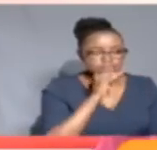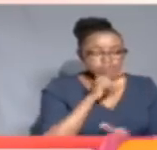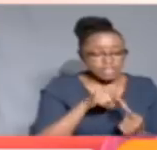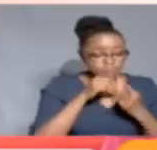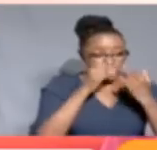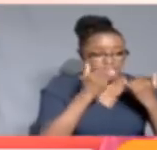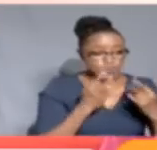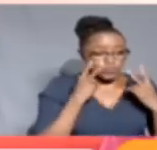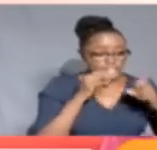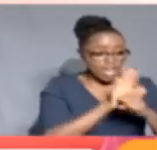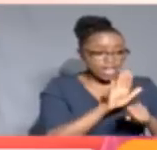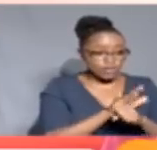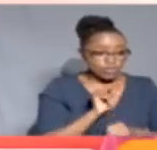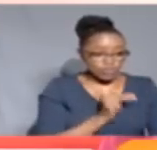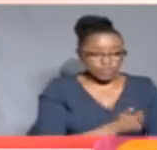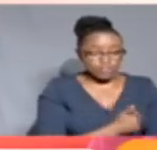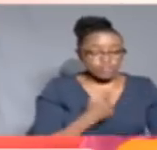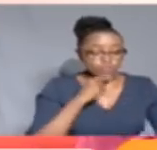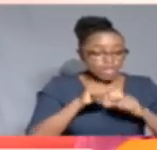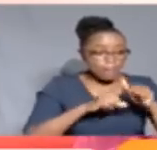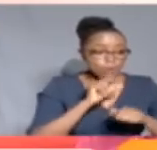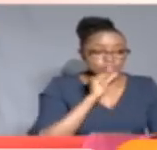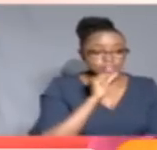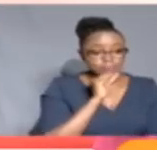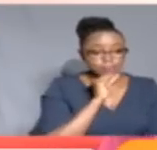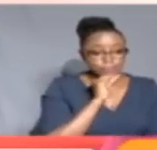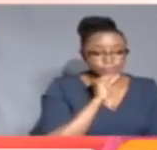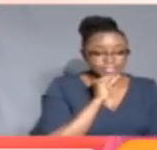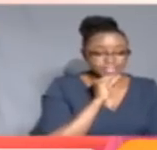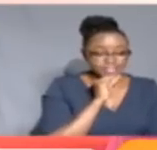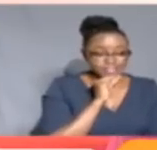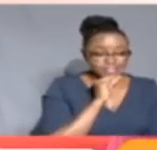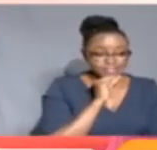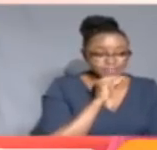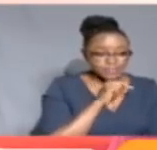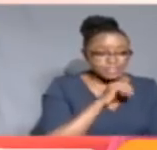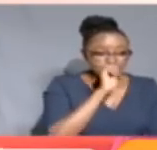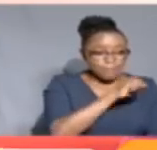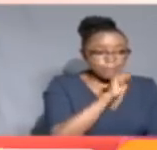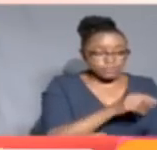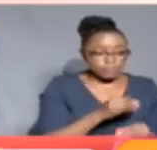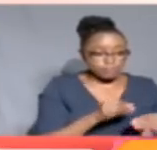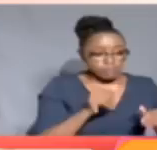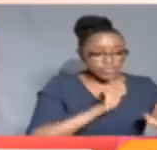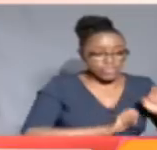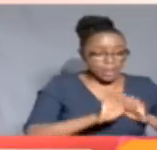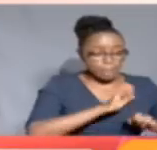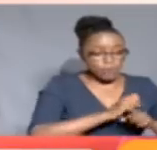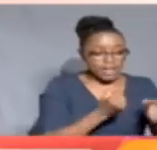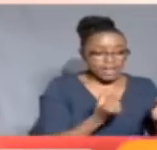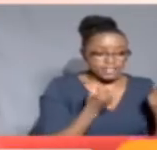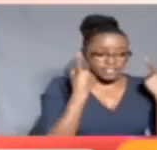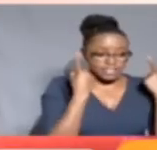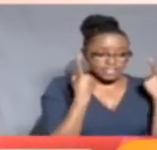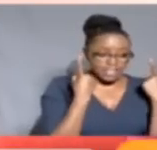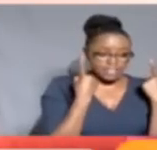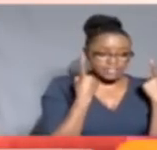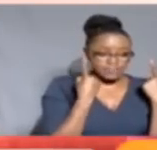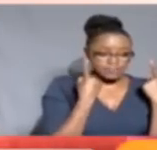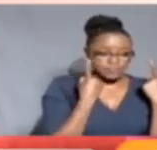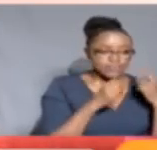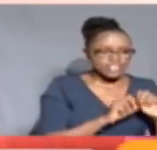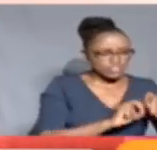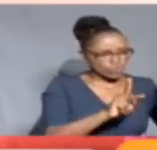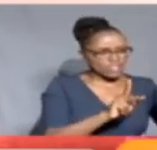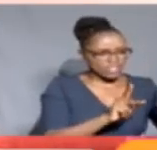now. You can see most of us here that we are talking about the boys, to be able to deal with their emotions and understand that it's okay